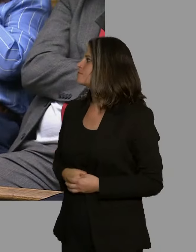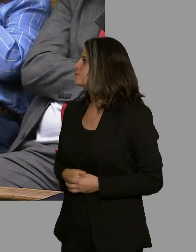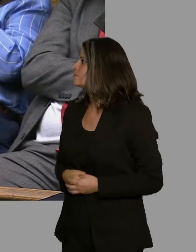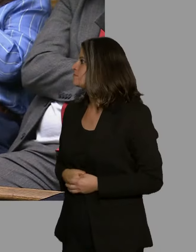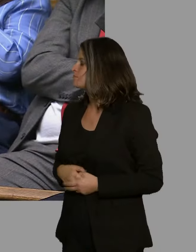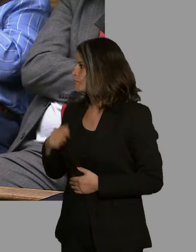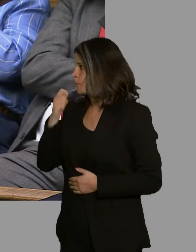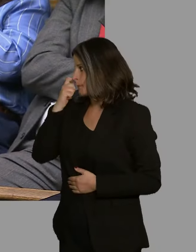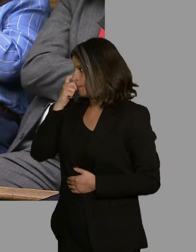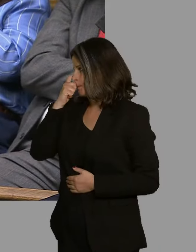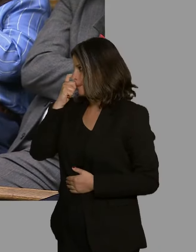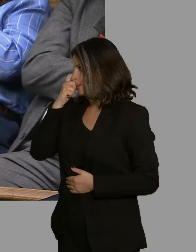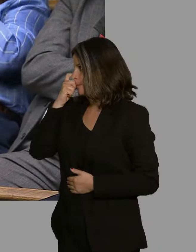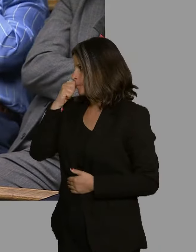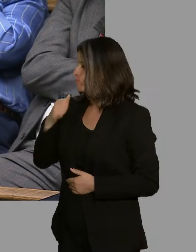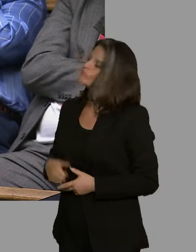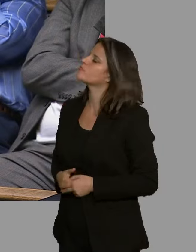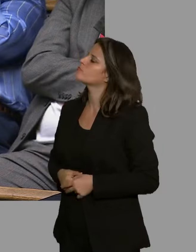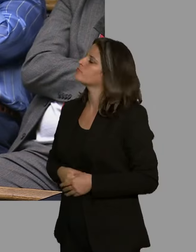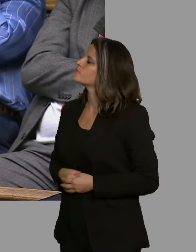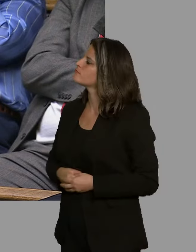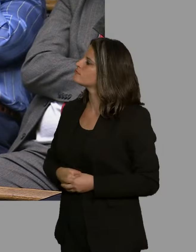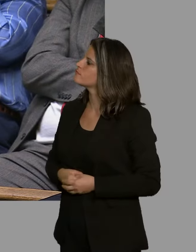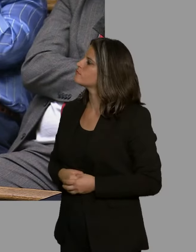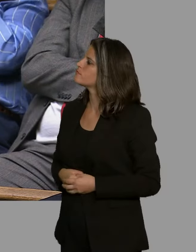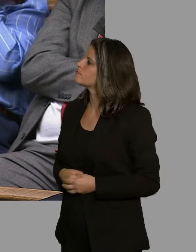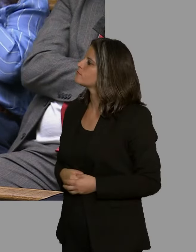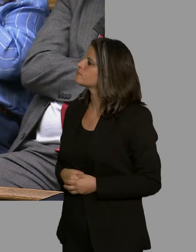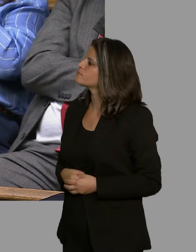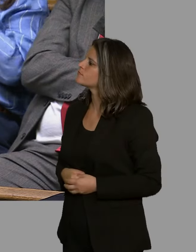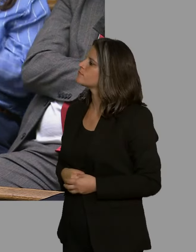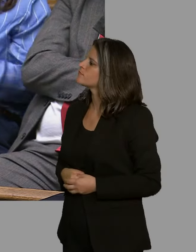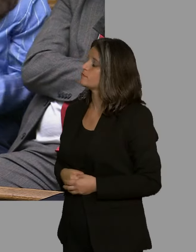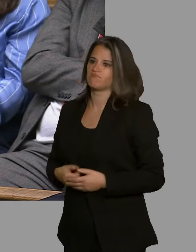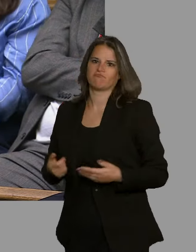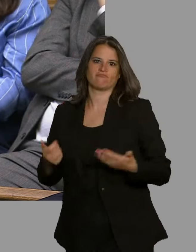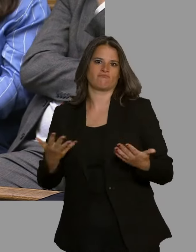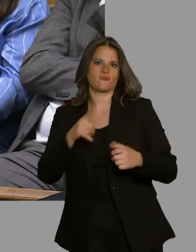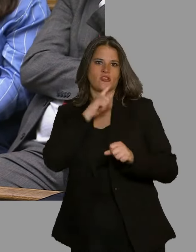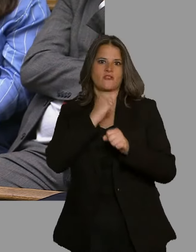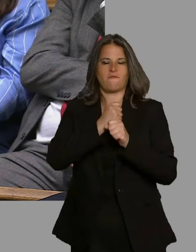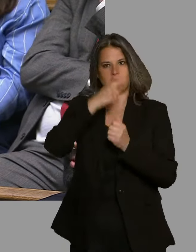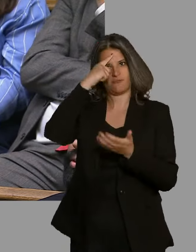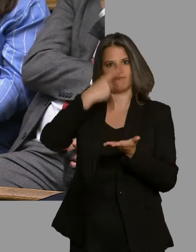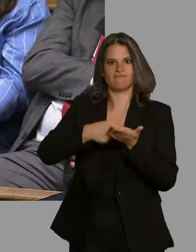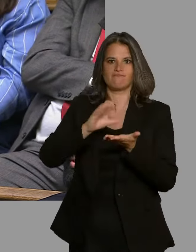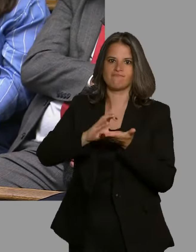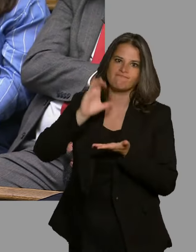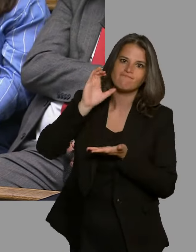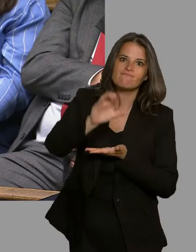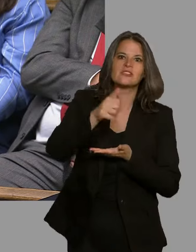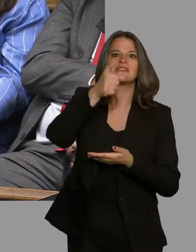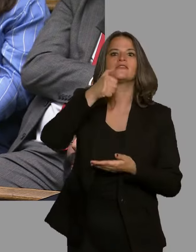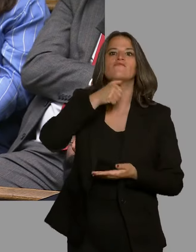support. Meanwhile, in Scotland, many children in my constituency of Bathgate and Linlithgow are stuck on an NHS